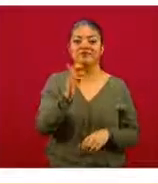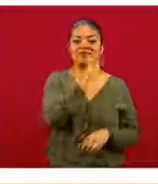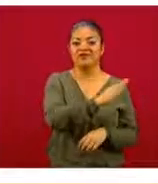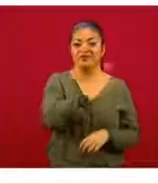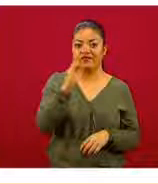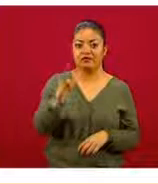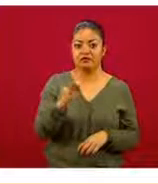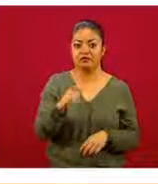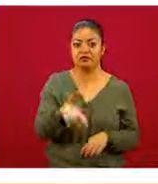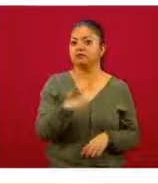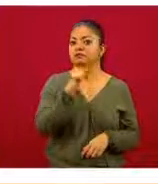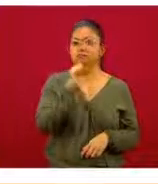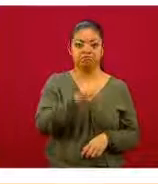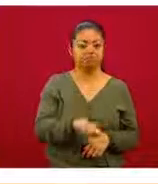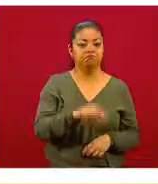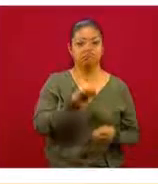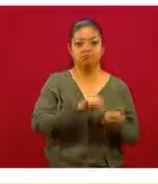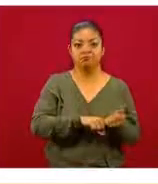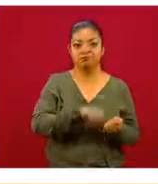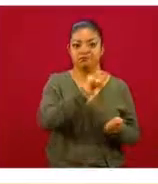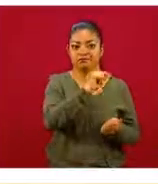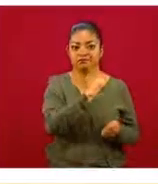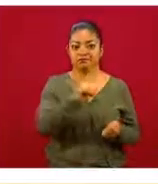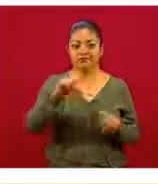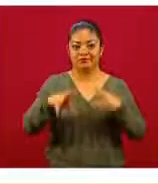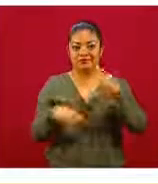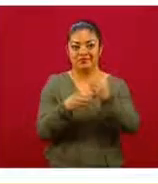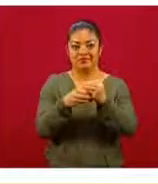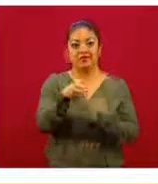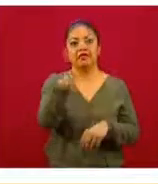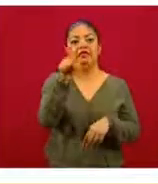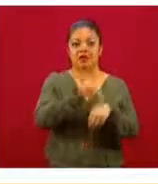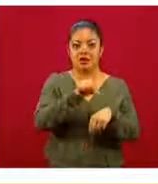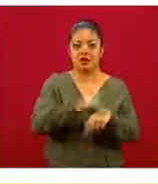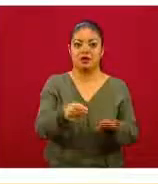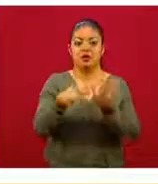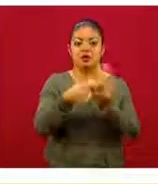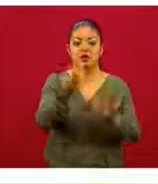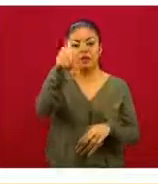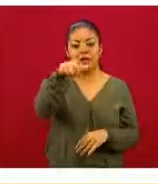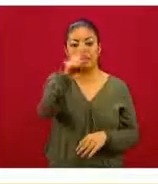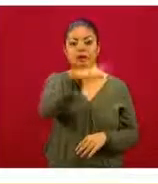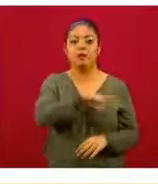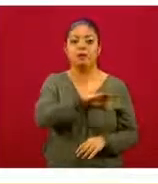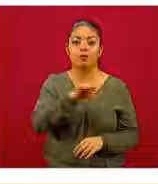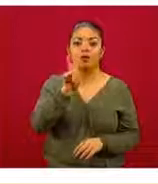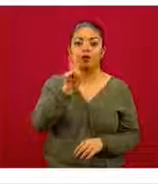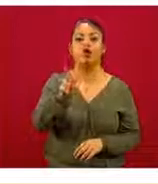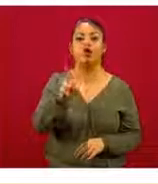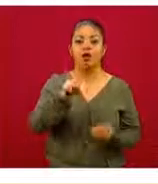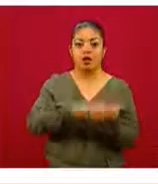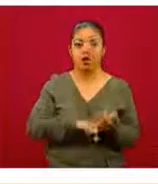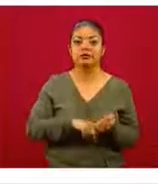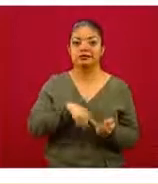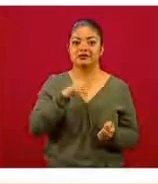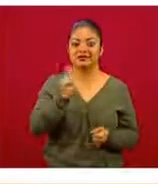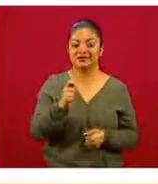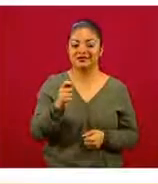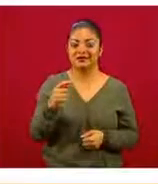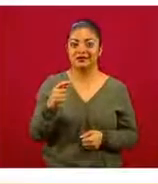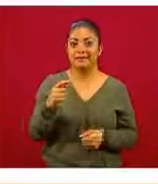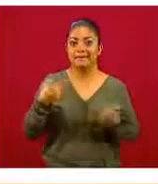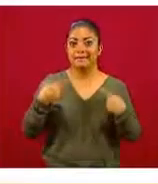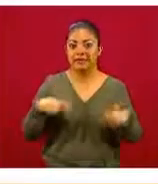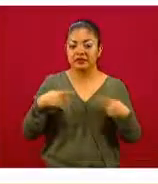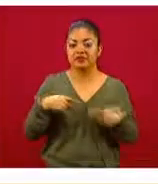This is mortality represented by date and cumulative cases. We show this every day so that you can take a look